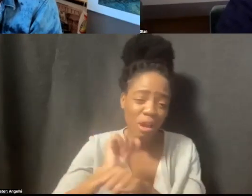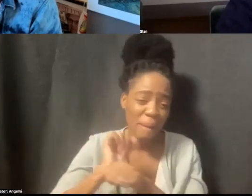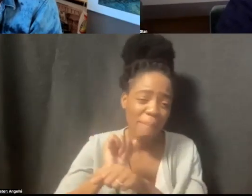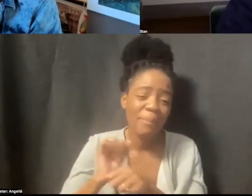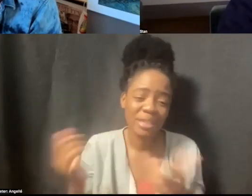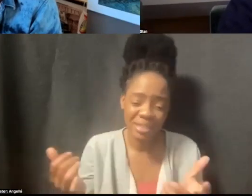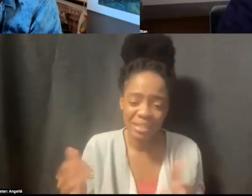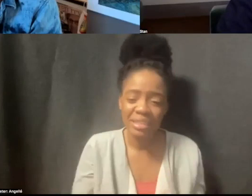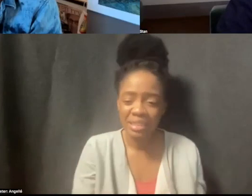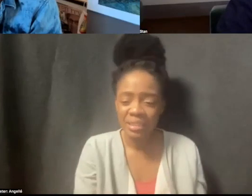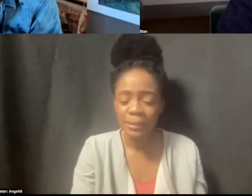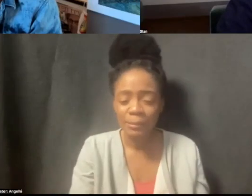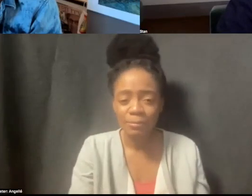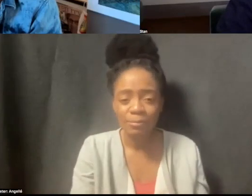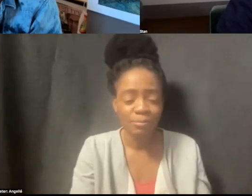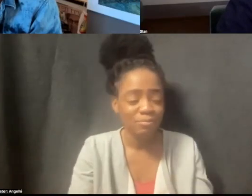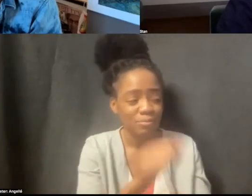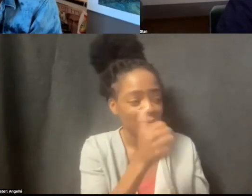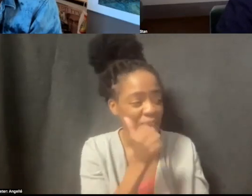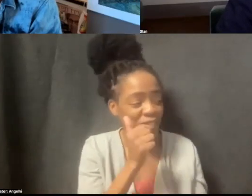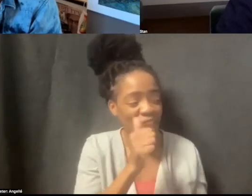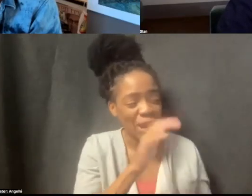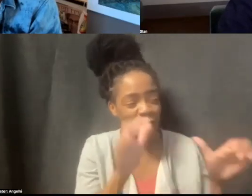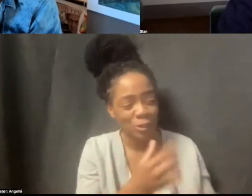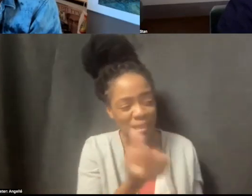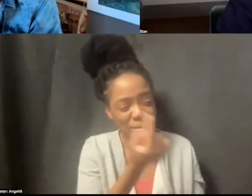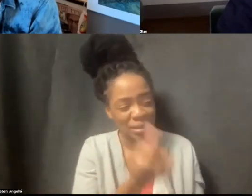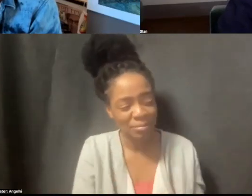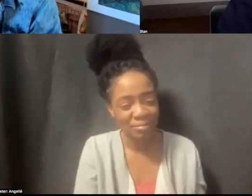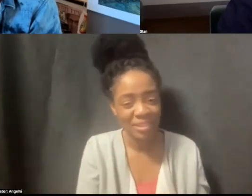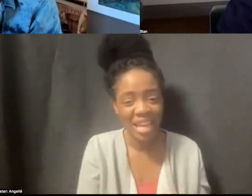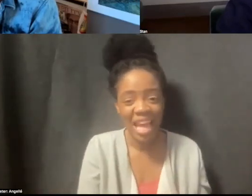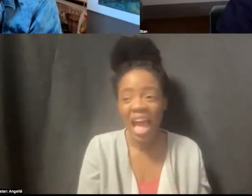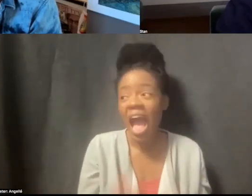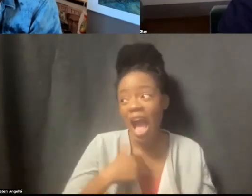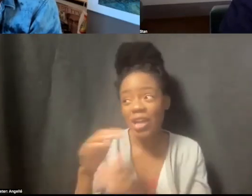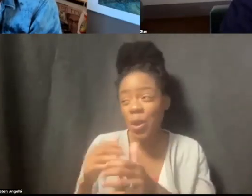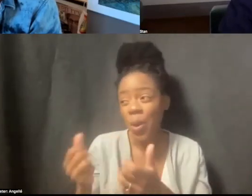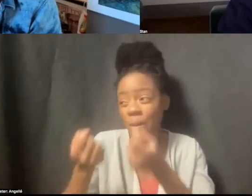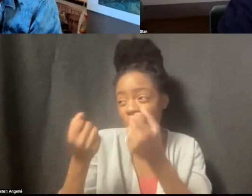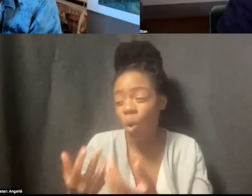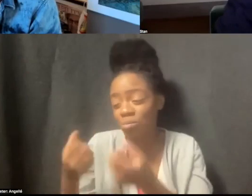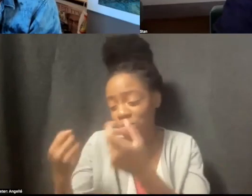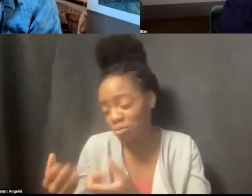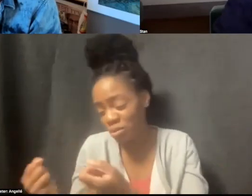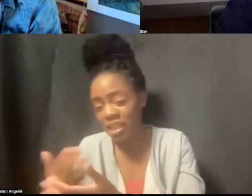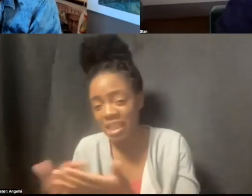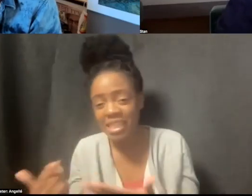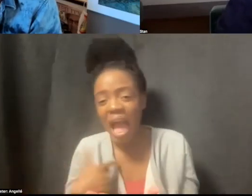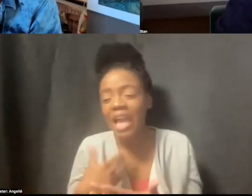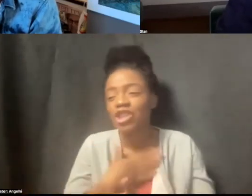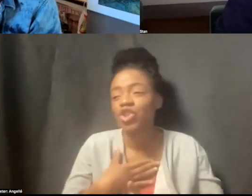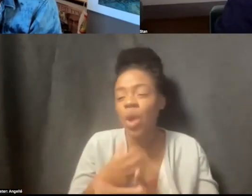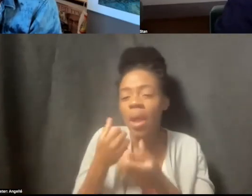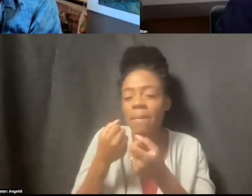itself. Yeah. Every day, do something. Oh, I do multiple things. I'm a big multitasker. I actually like multitasking.